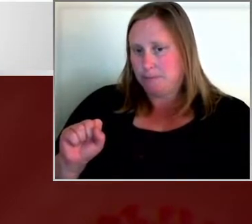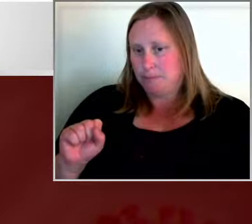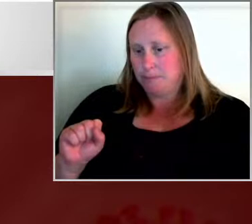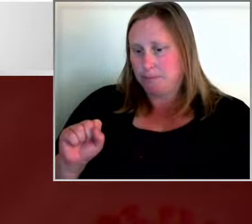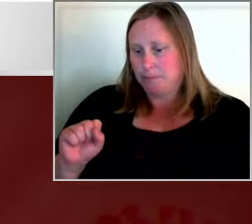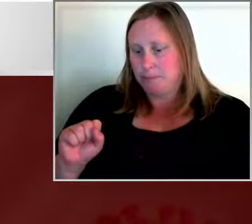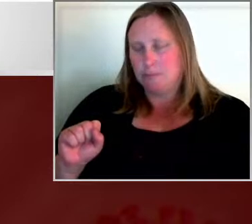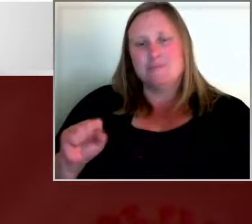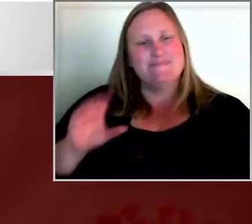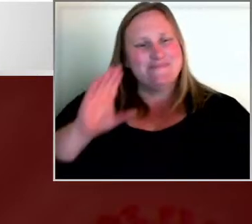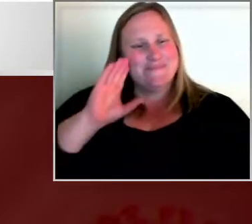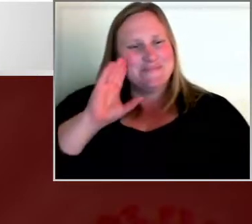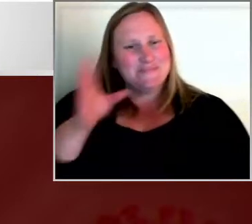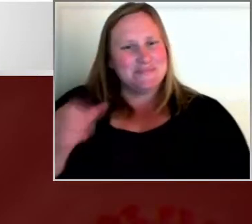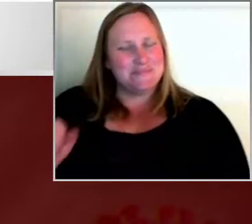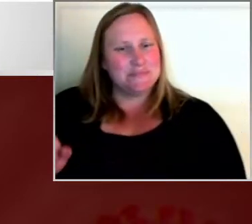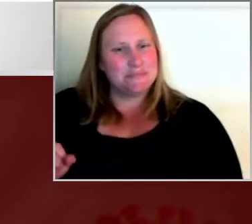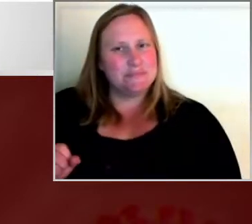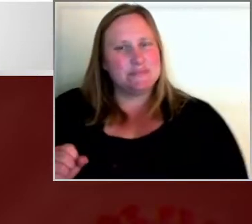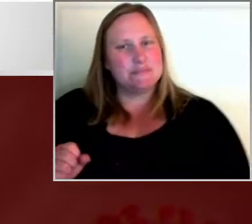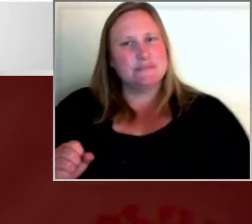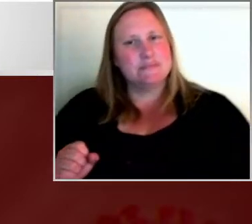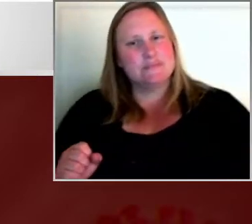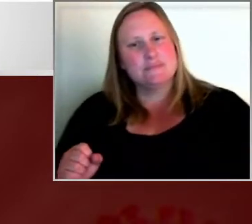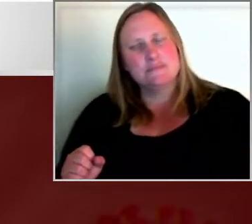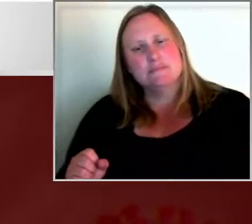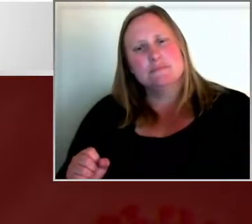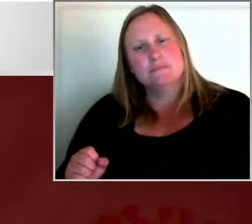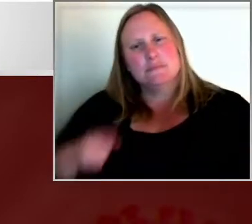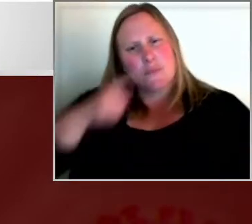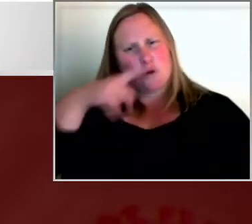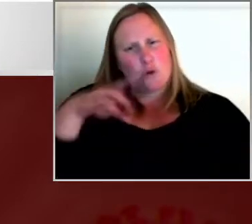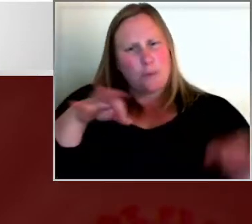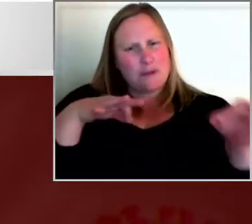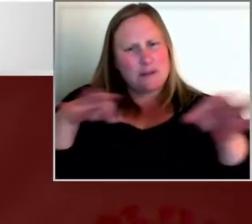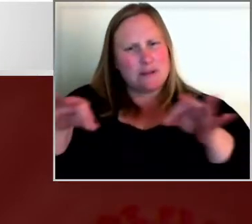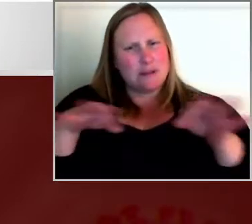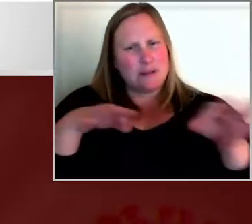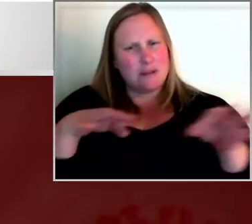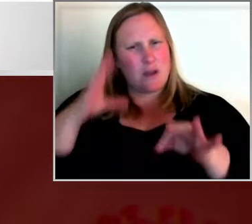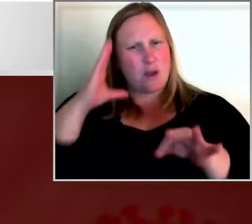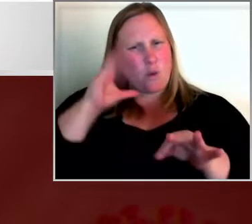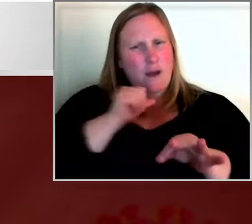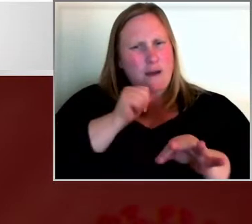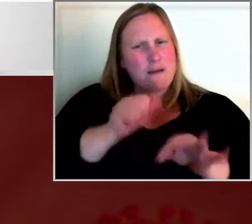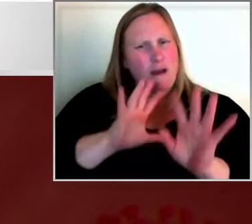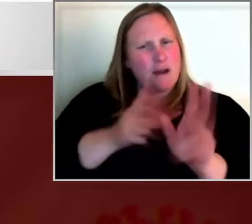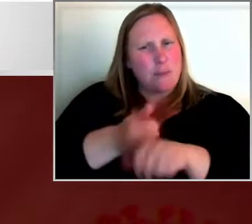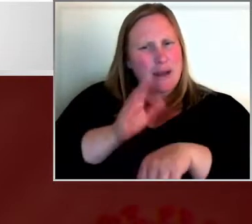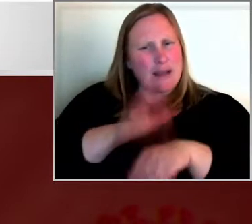Hi, thank you. Can you just explain a little bit why there will no longer be updates on the weekend?